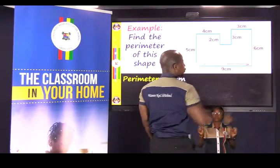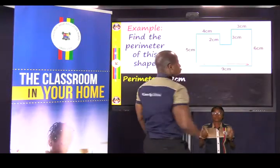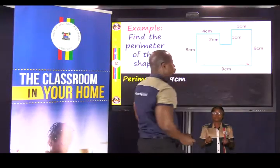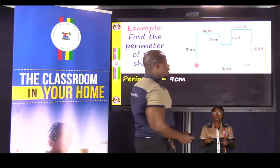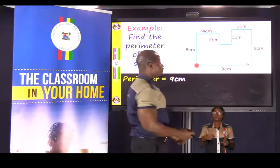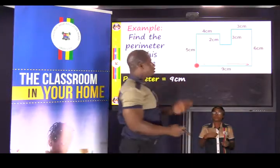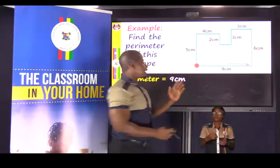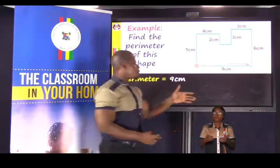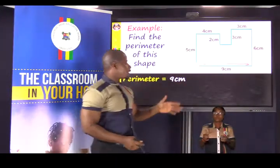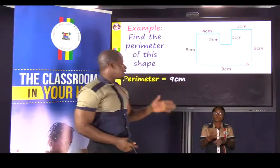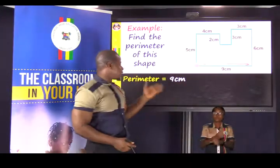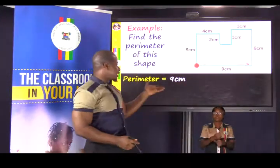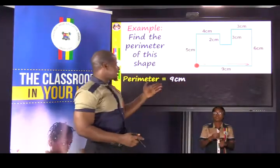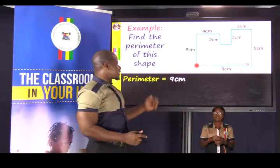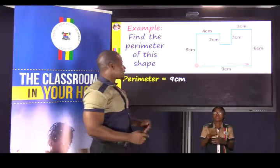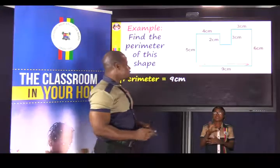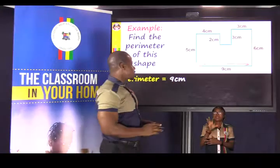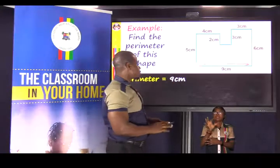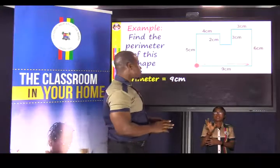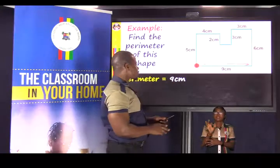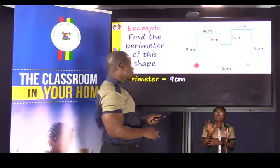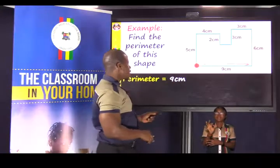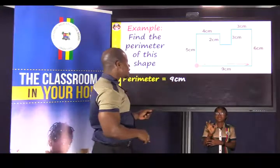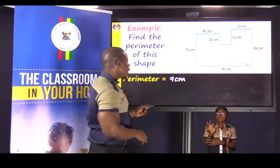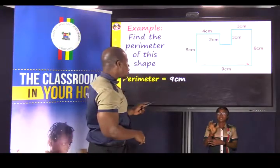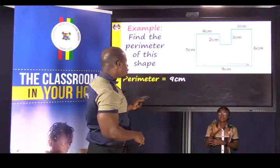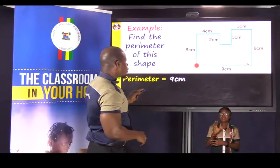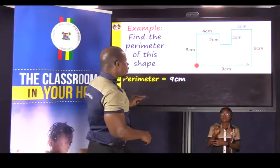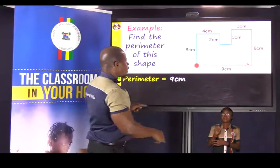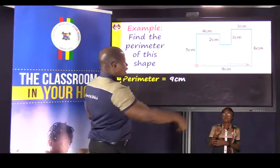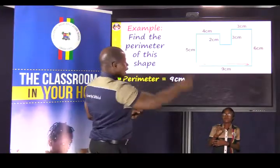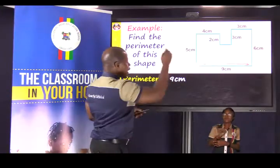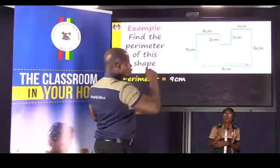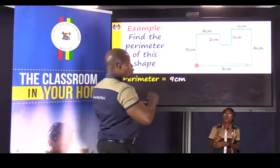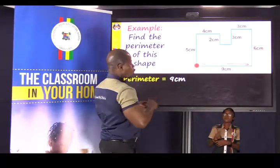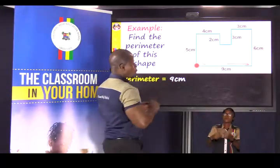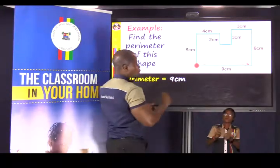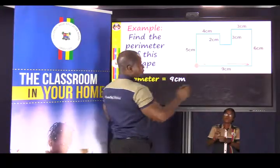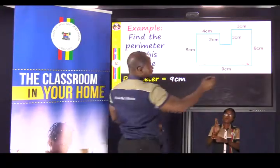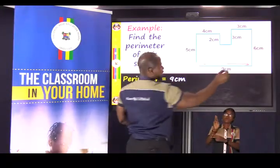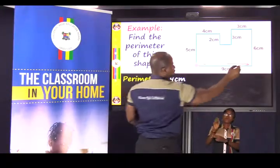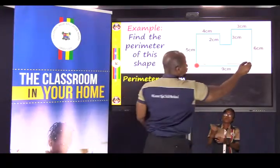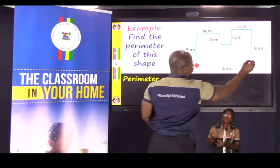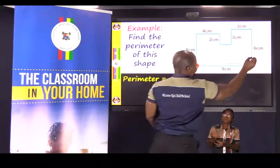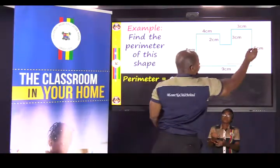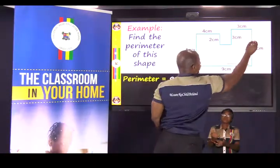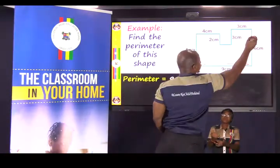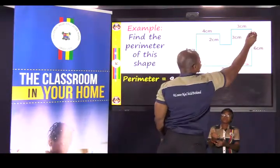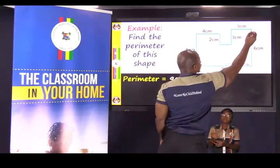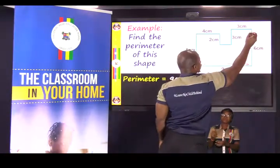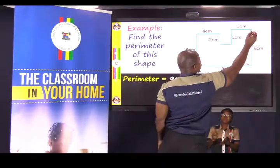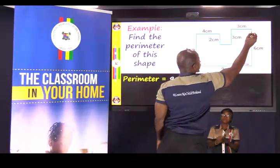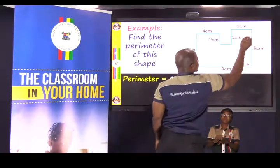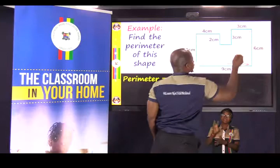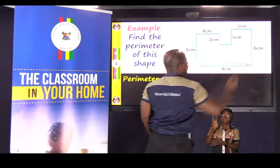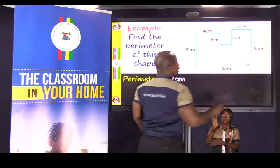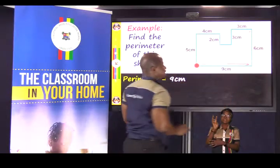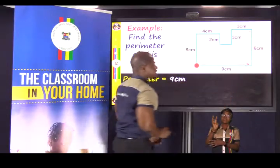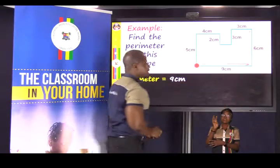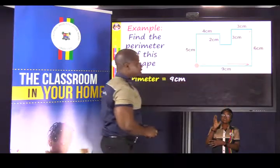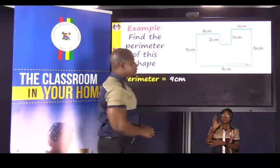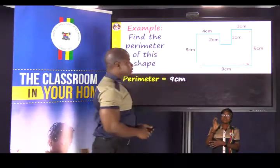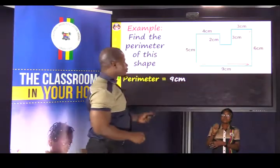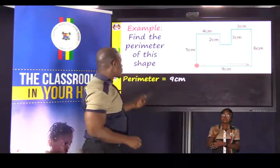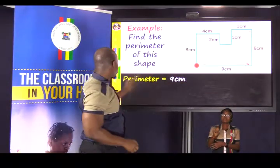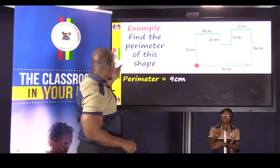point. Okay, so I've gone that way, 9 centimeters. Now, I want to go upwards now. That's